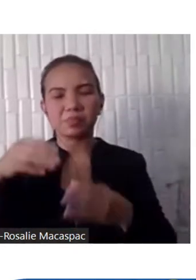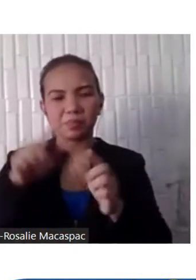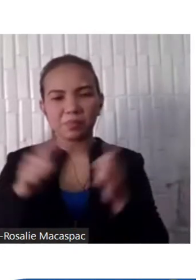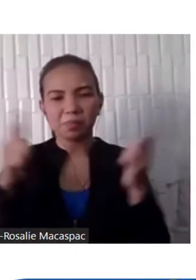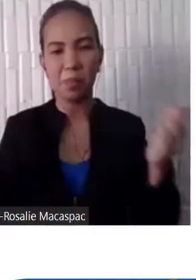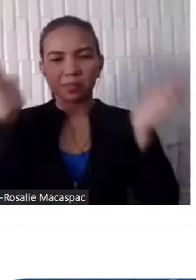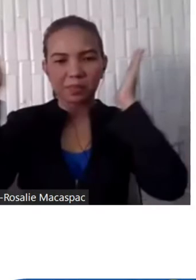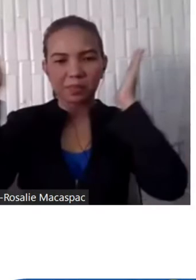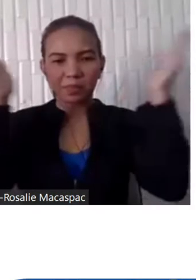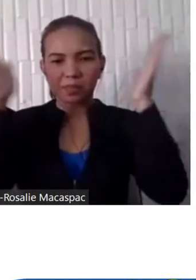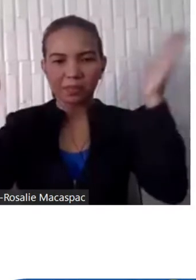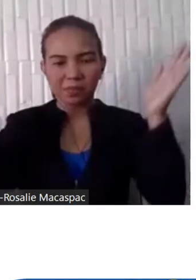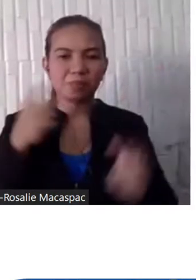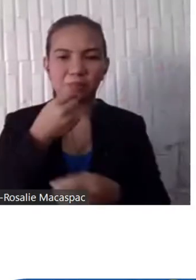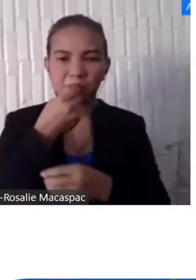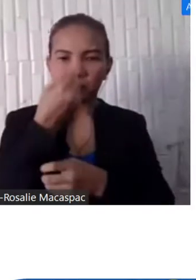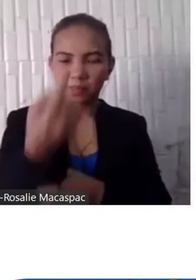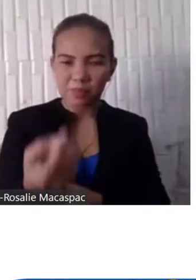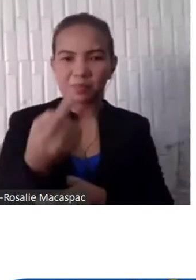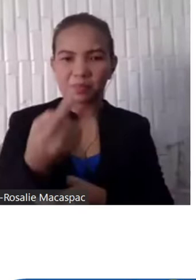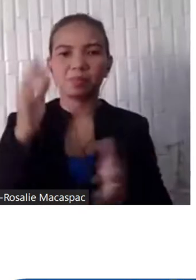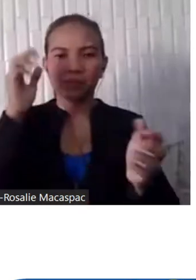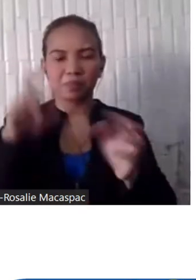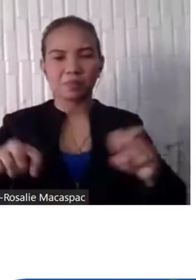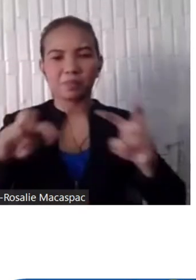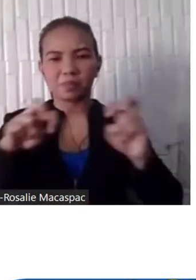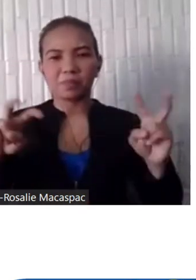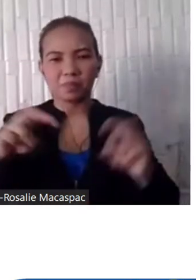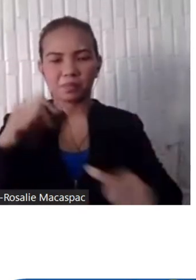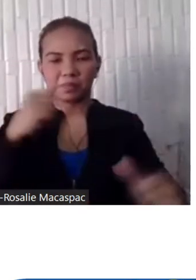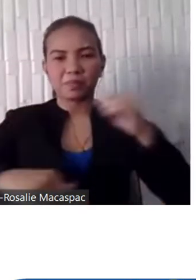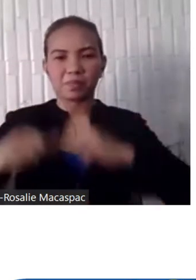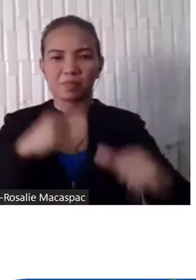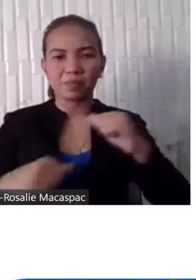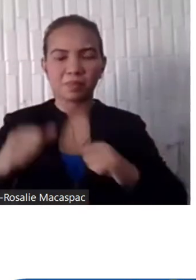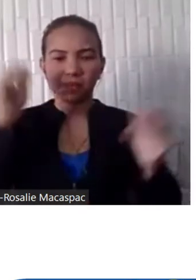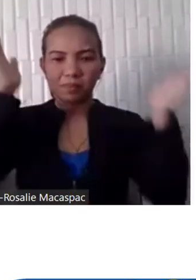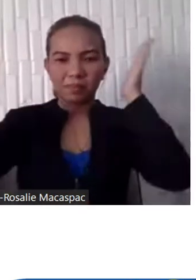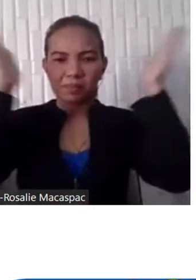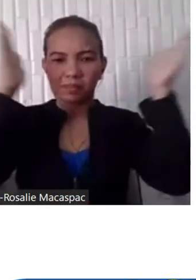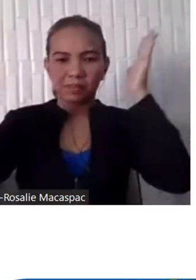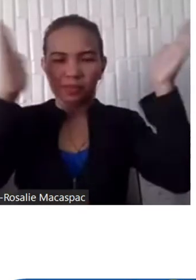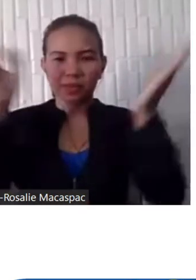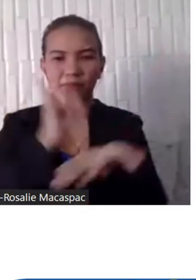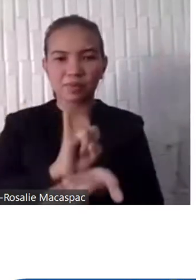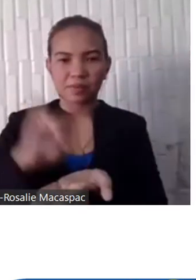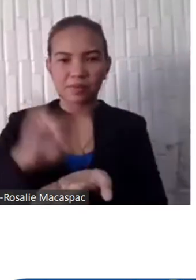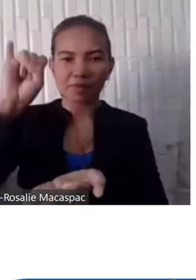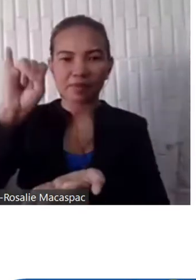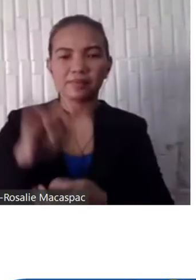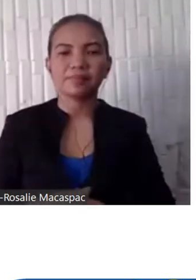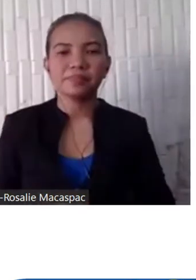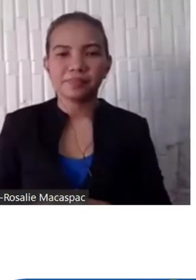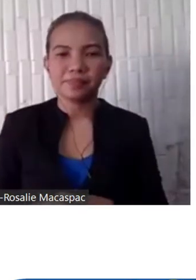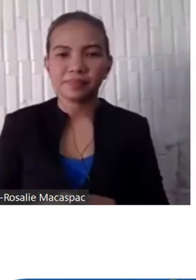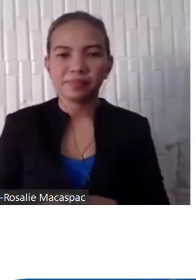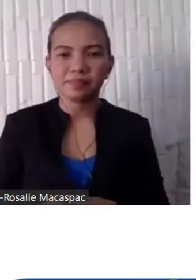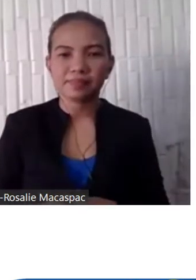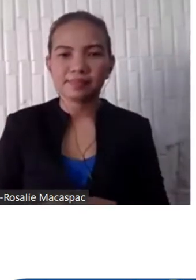bit also about our research activities and services as an institute. So,